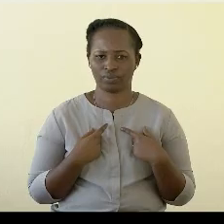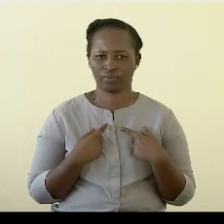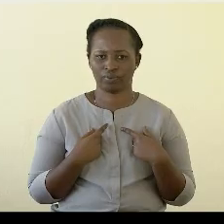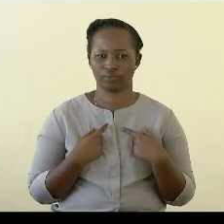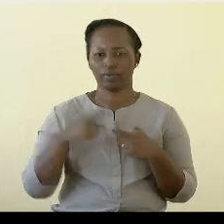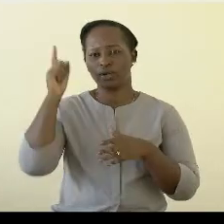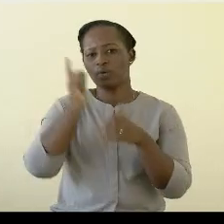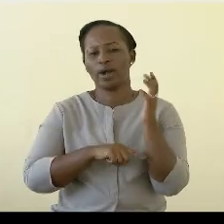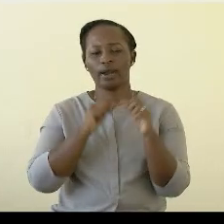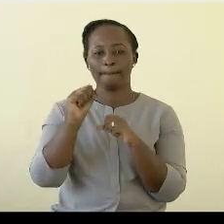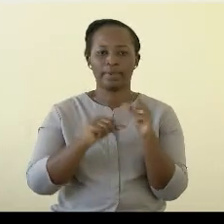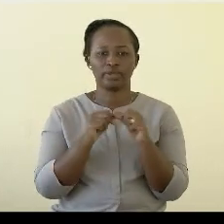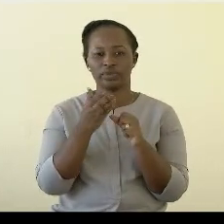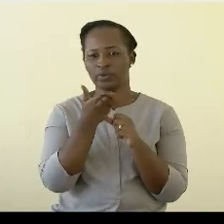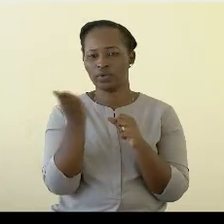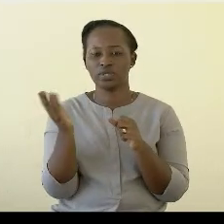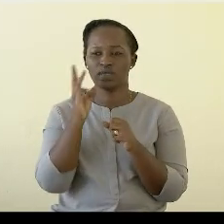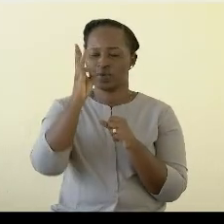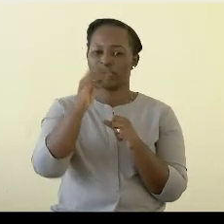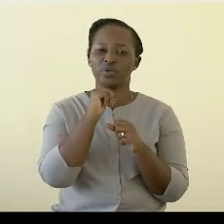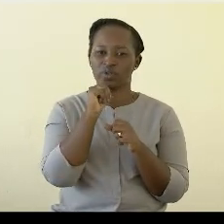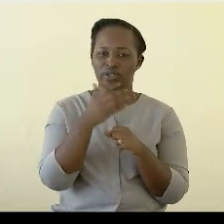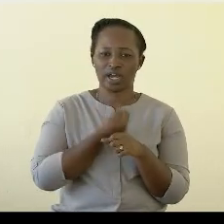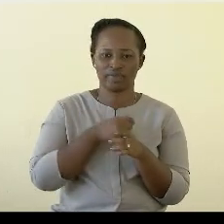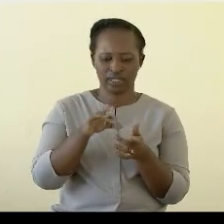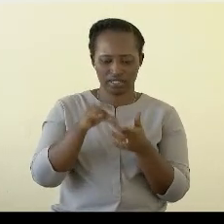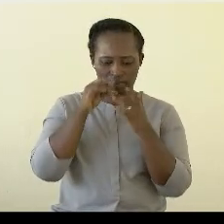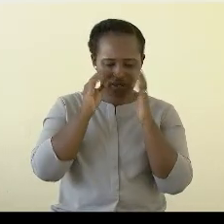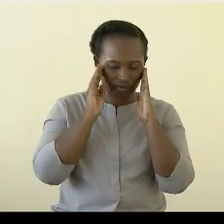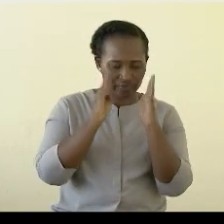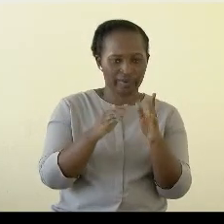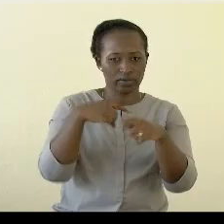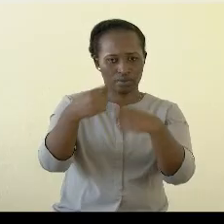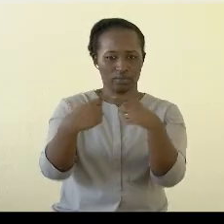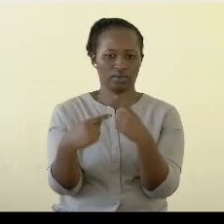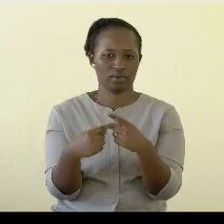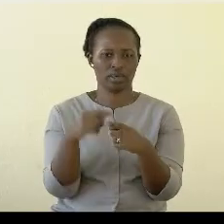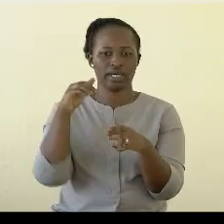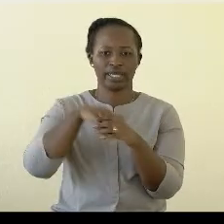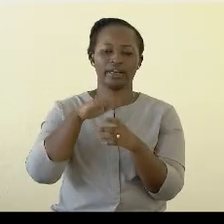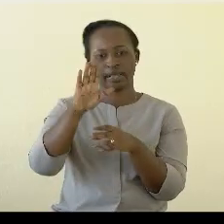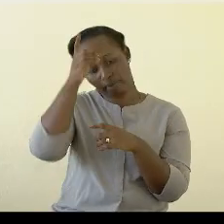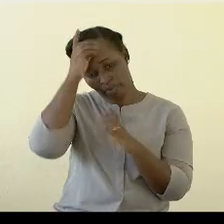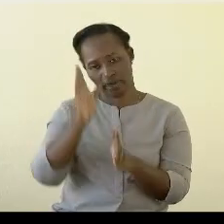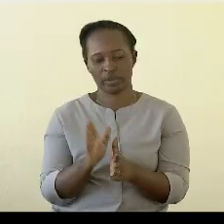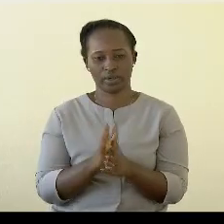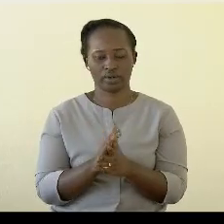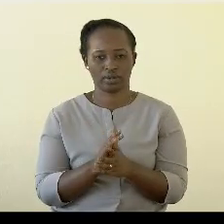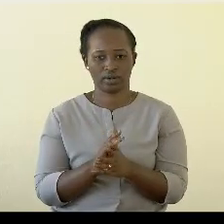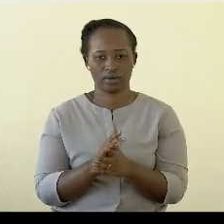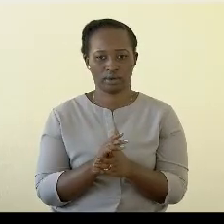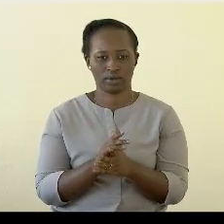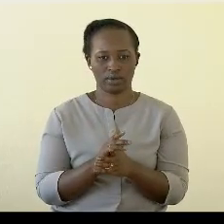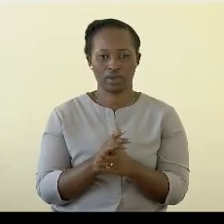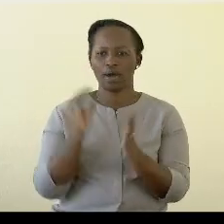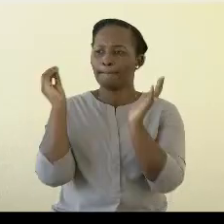what about those that do not have special features to actually move on in their population? Do they run away? Where do